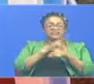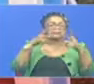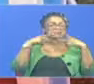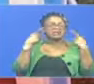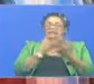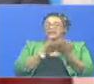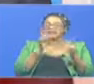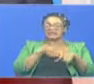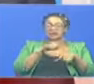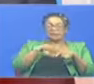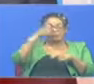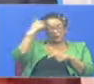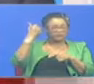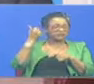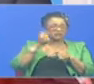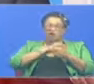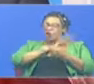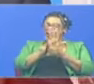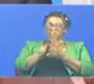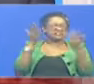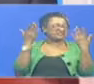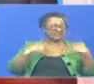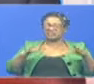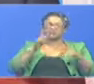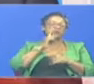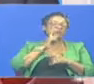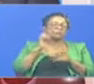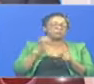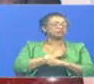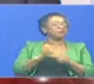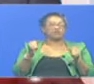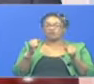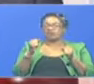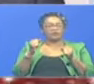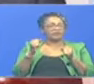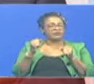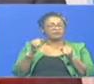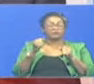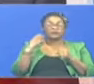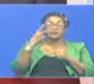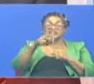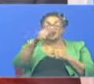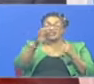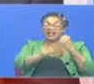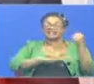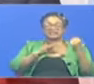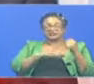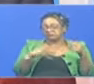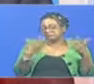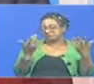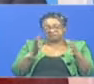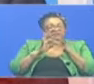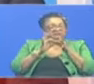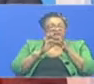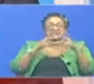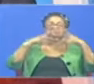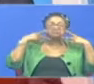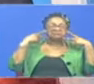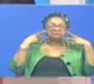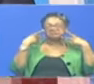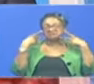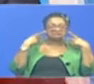will not go away tomorrow. And you've seen many other countries where they're putting masks all the time. It has become part of their culture. And that is exactly what you